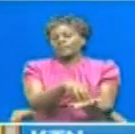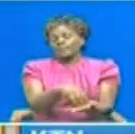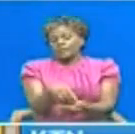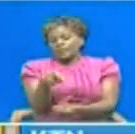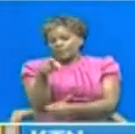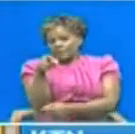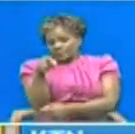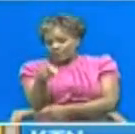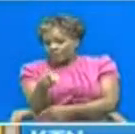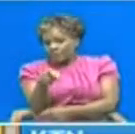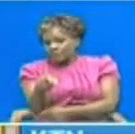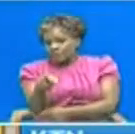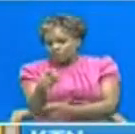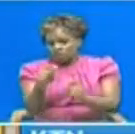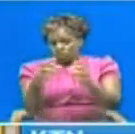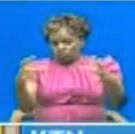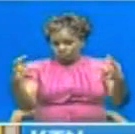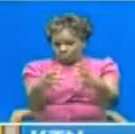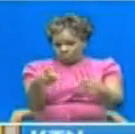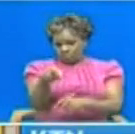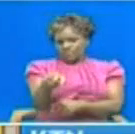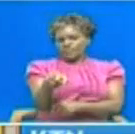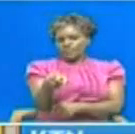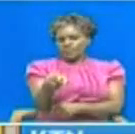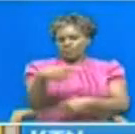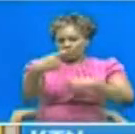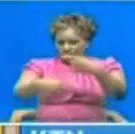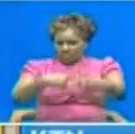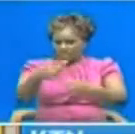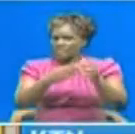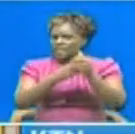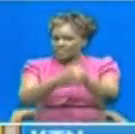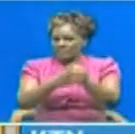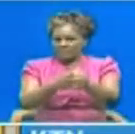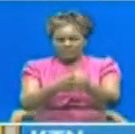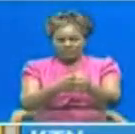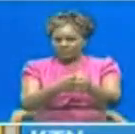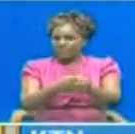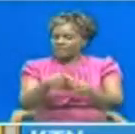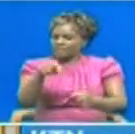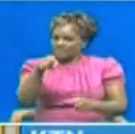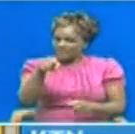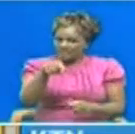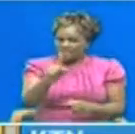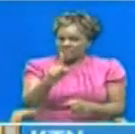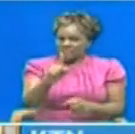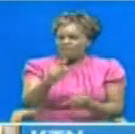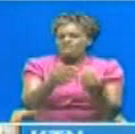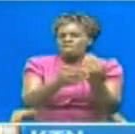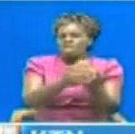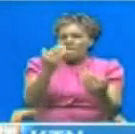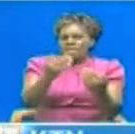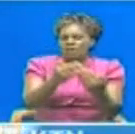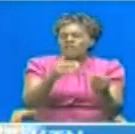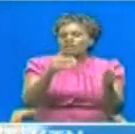that team that has been steering the process has in a way been skewed